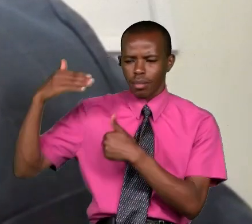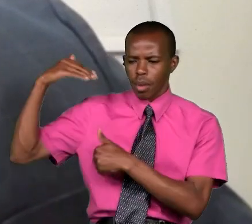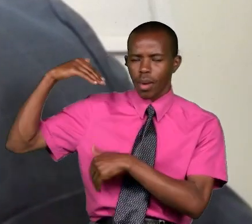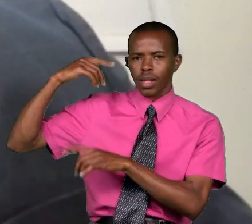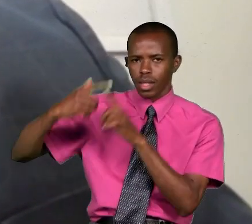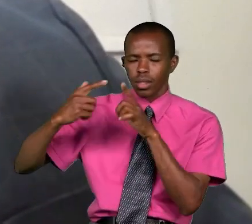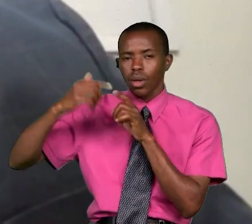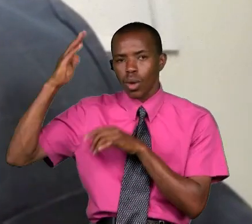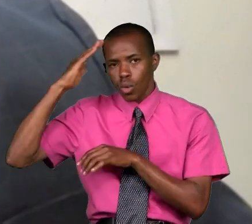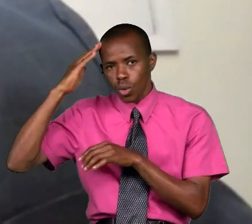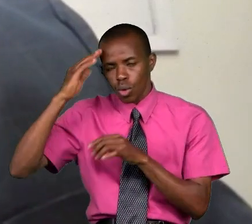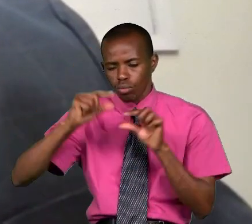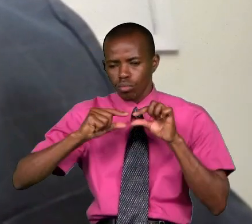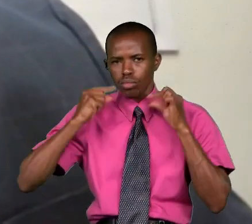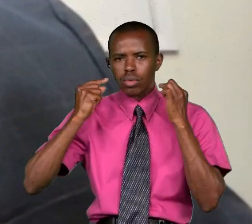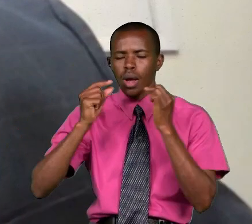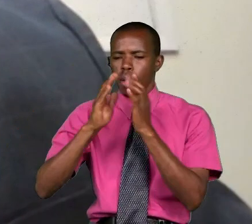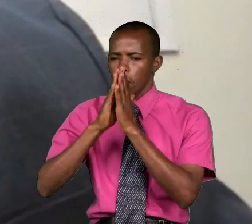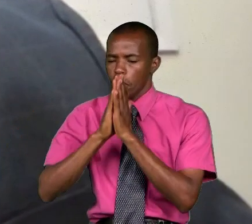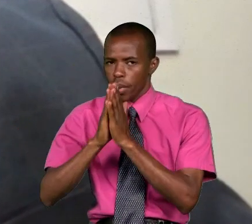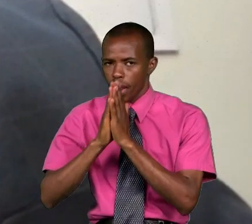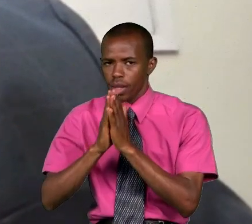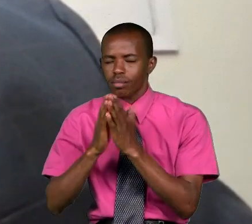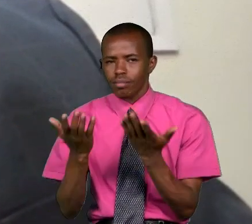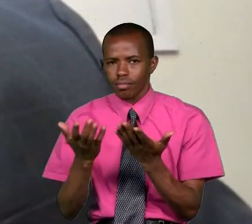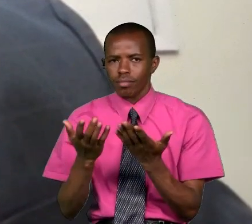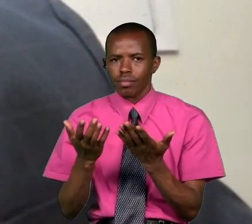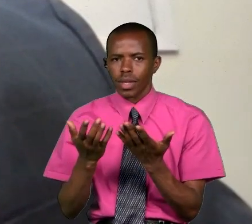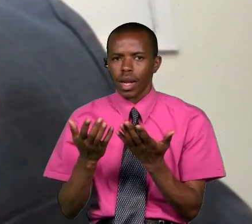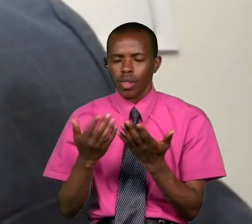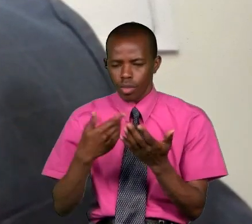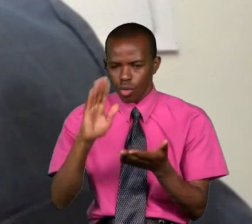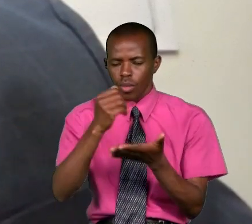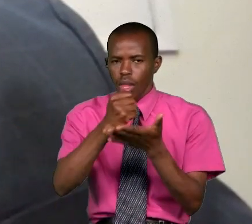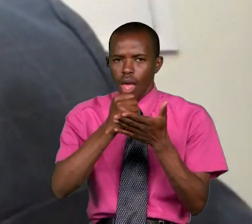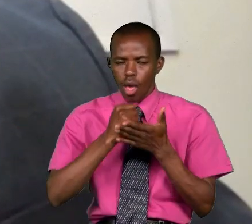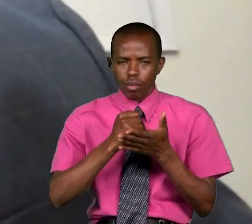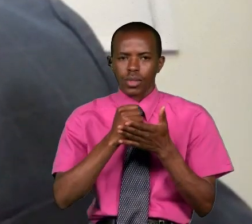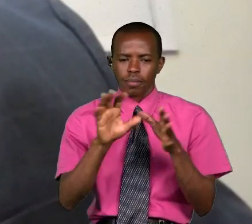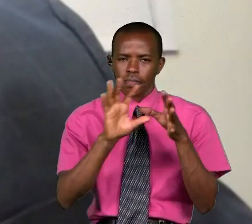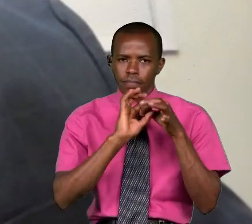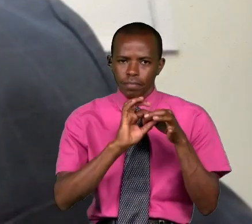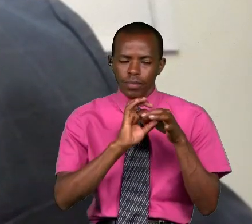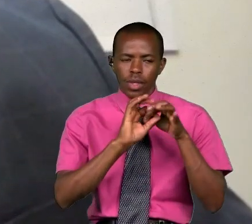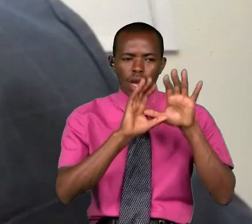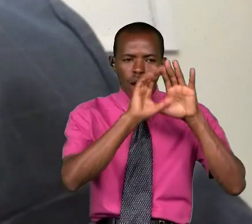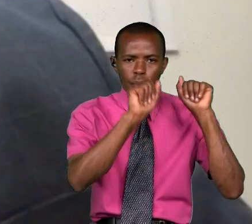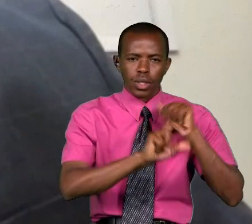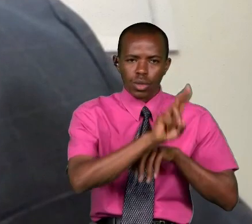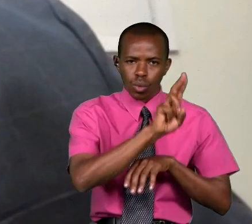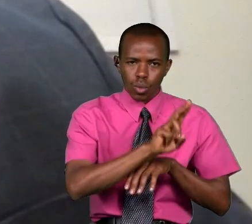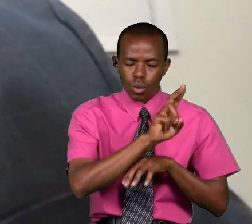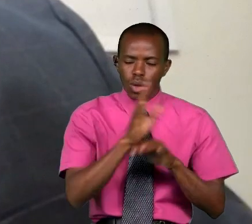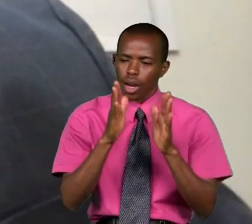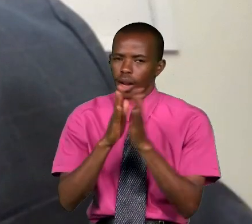you realize the clutch played a key role in reconciling President Uhuru